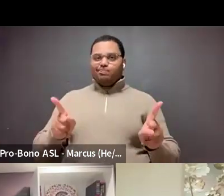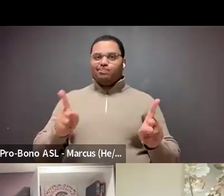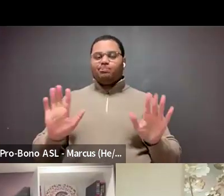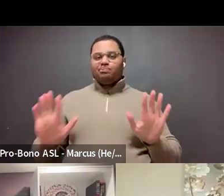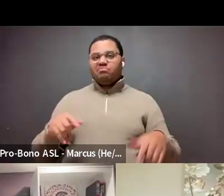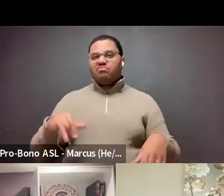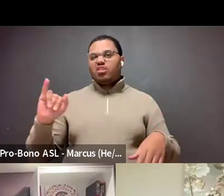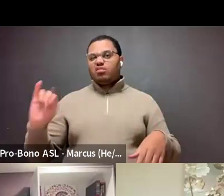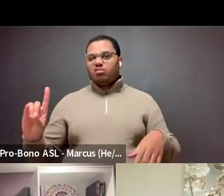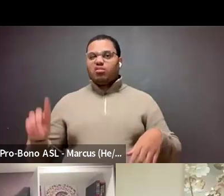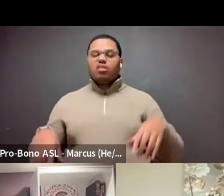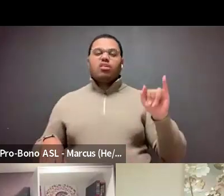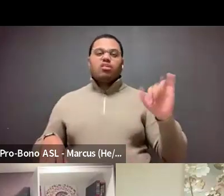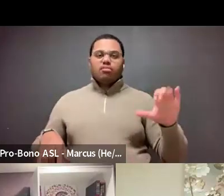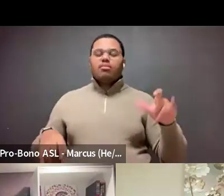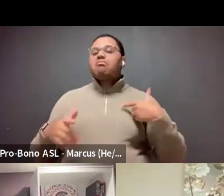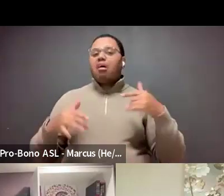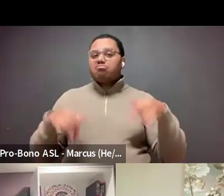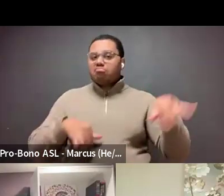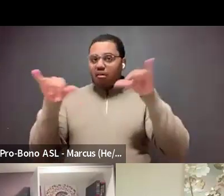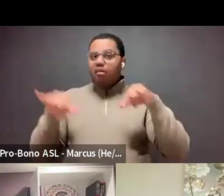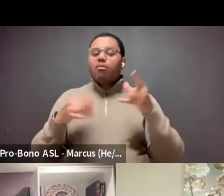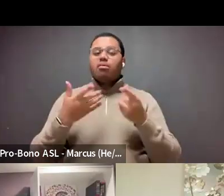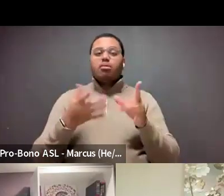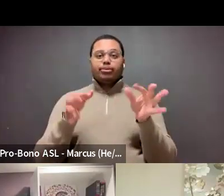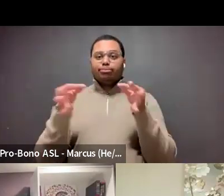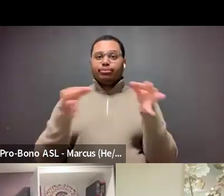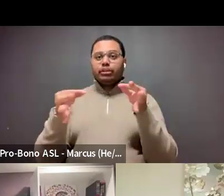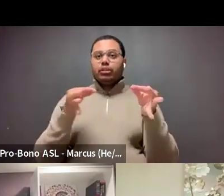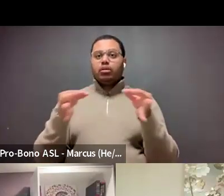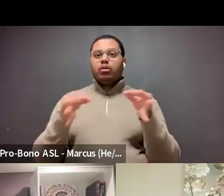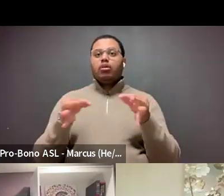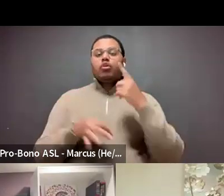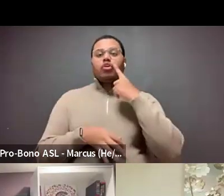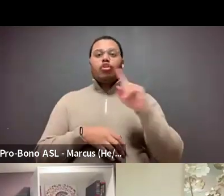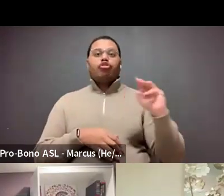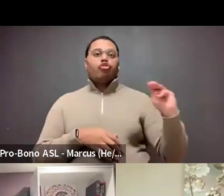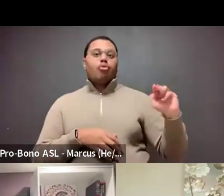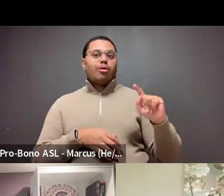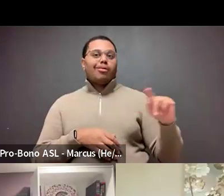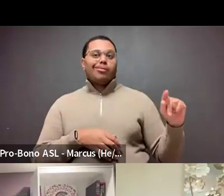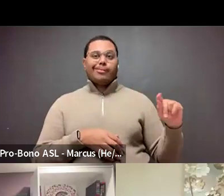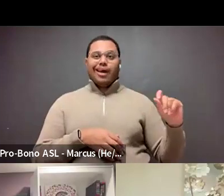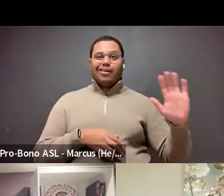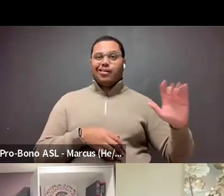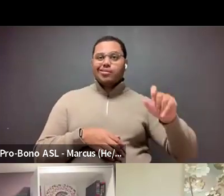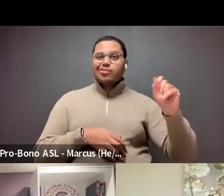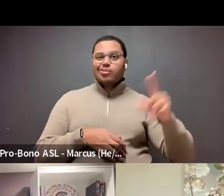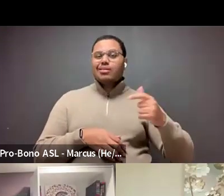That's sort of the common designation. So yes. And as for Matt's question, I feel like